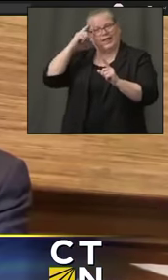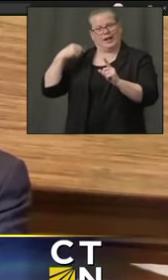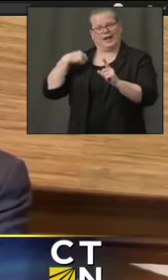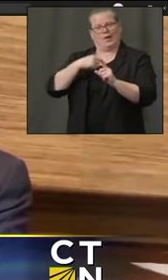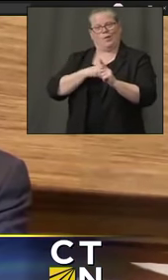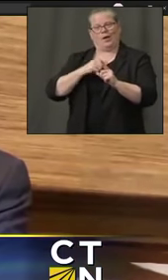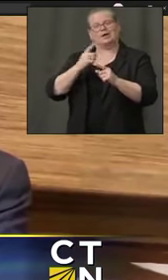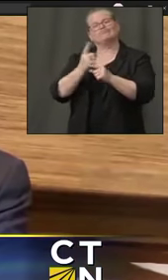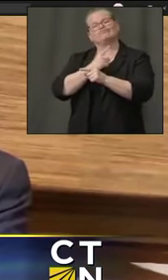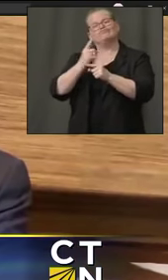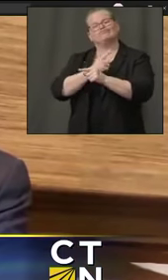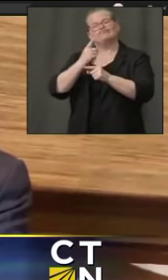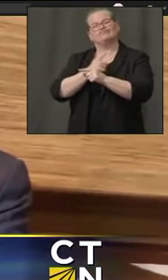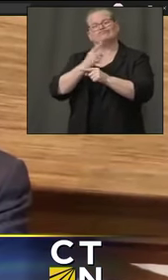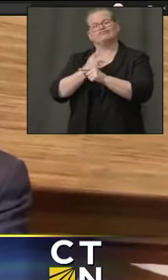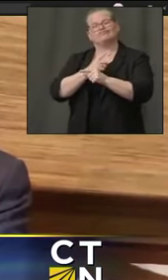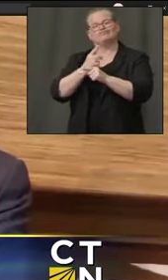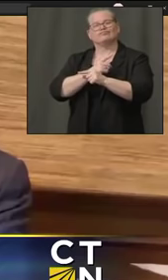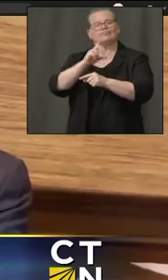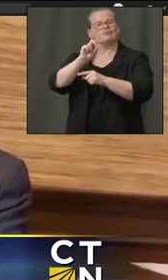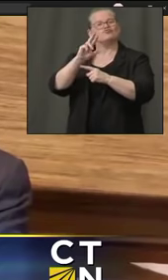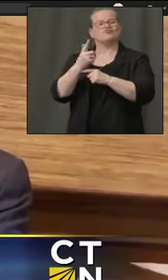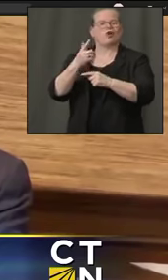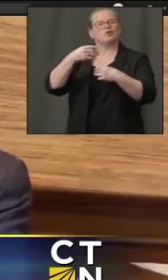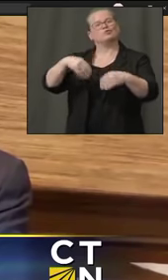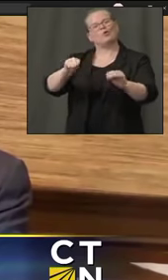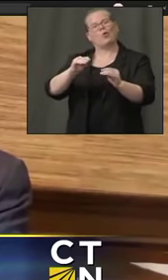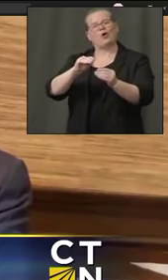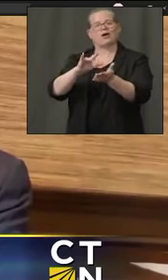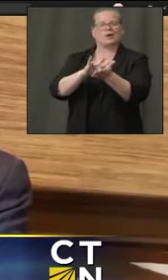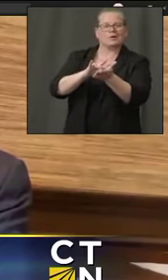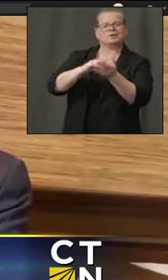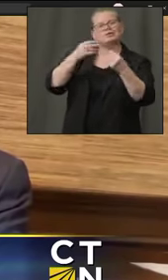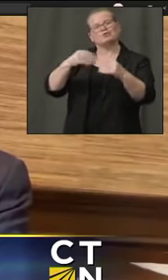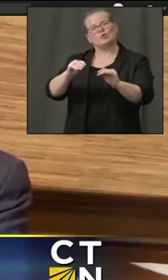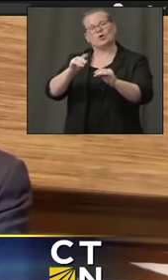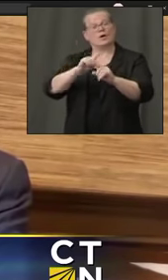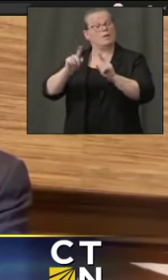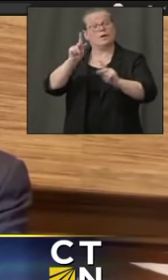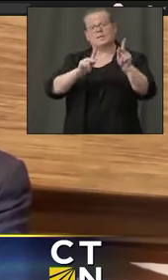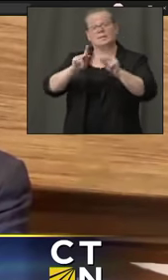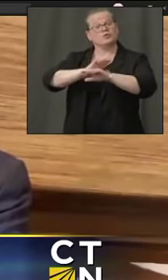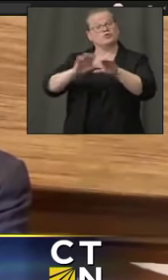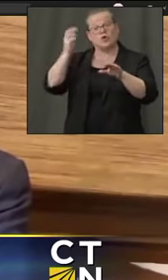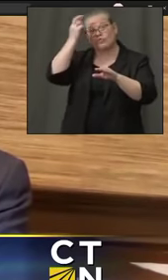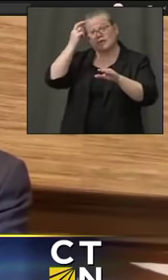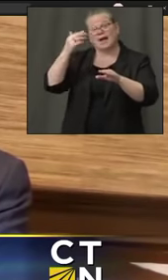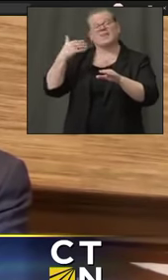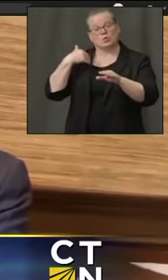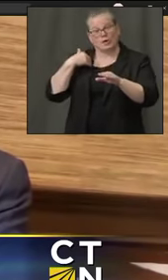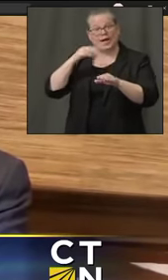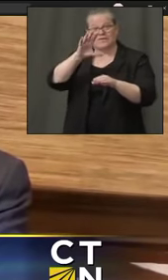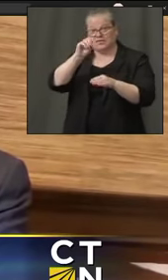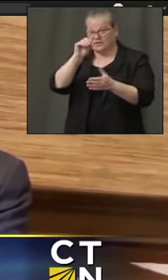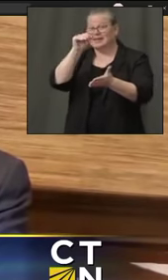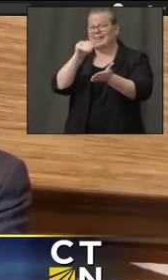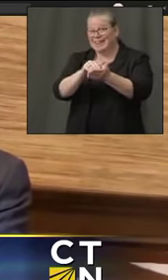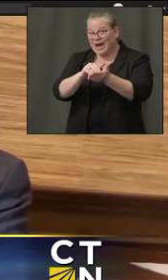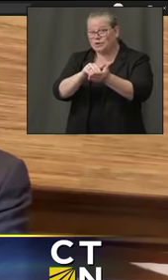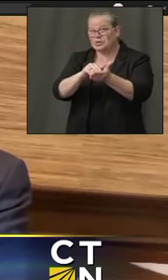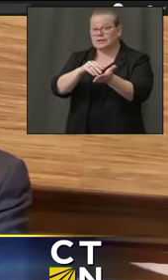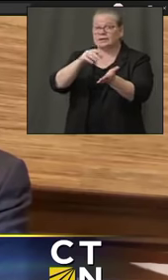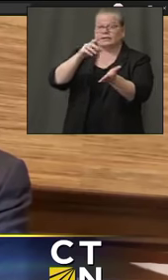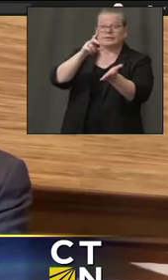is how large of a healthcare presence we have. We have some 50,000 healthcare professionals, colleagues,